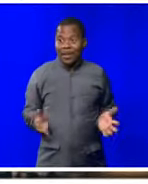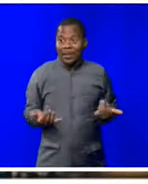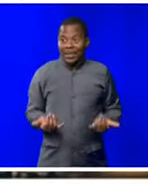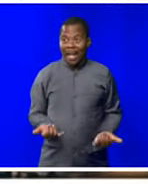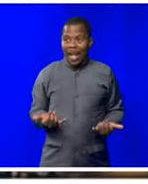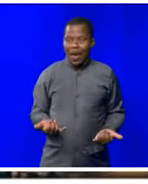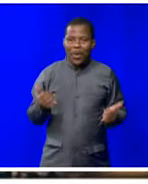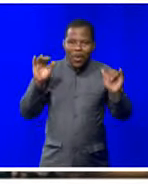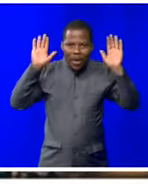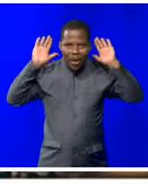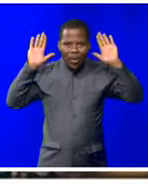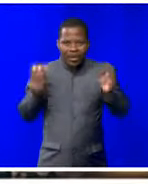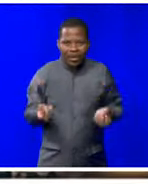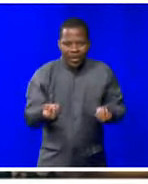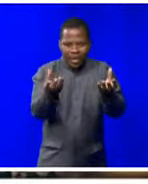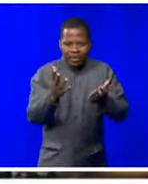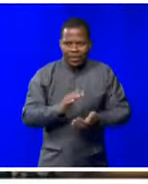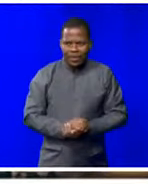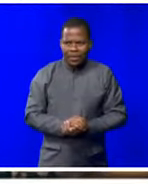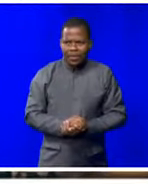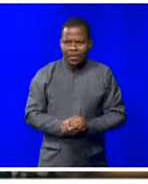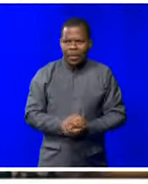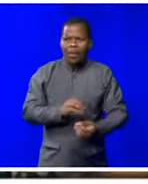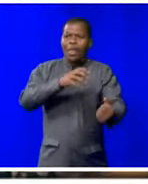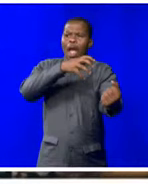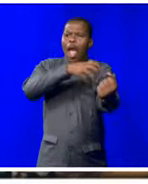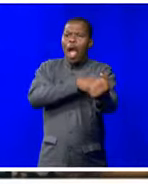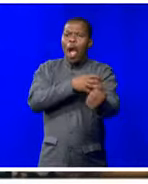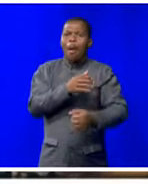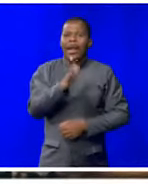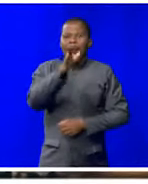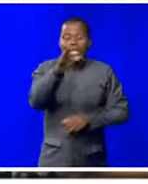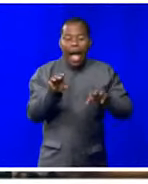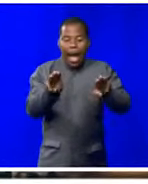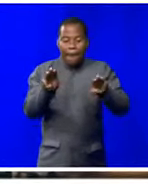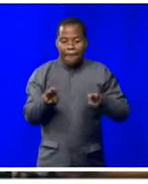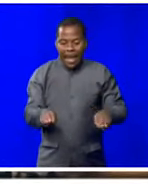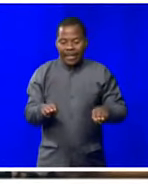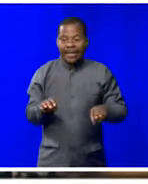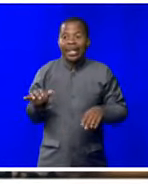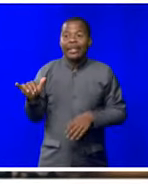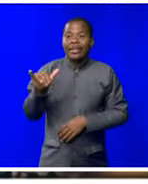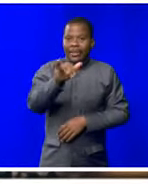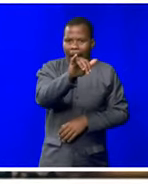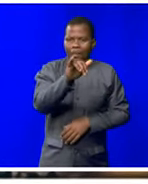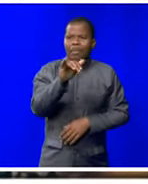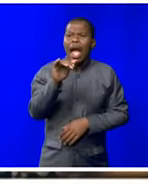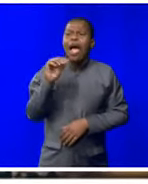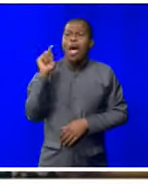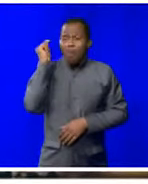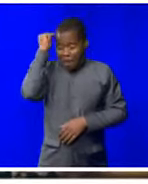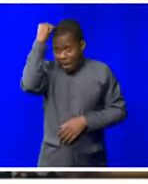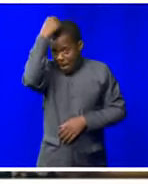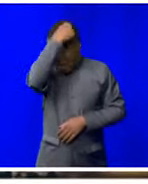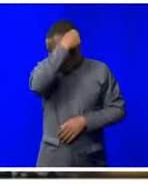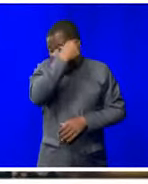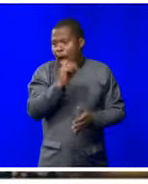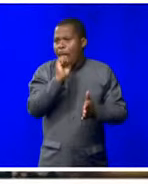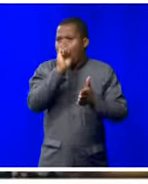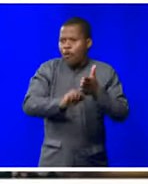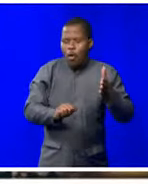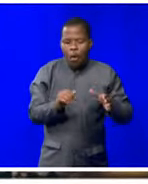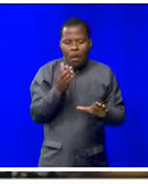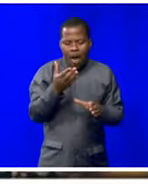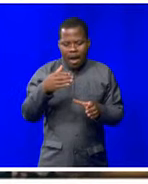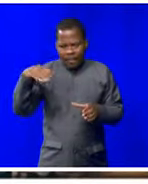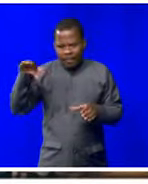The news in detail. His Majesty King Eswatini III has returned from the United Kingdom. His Majesty arrived at King